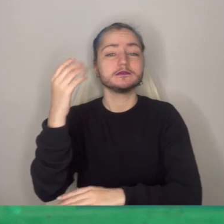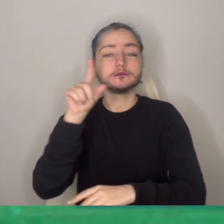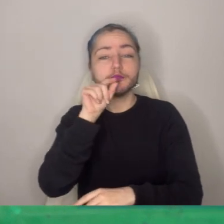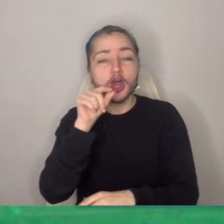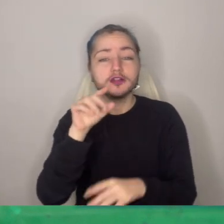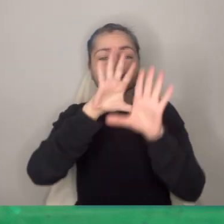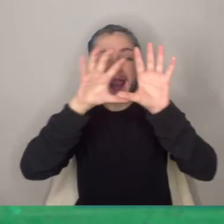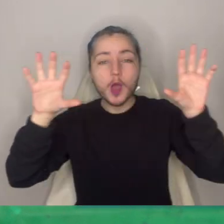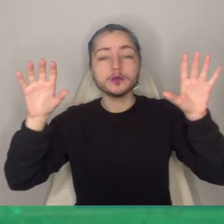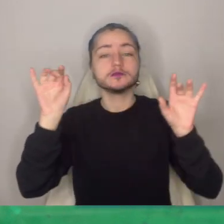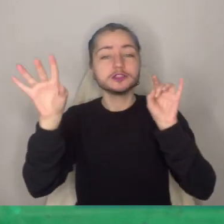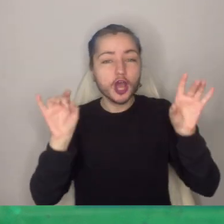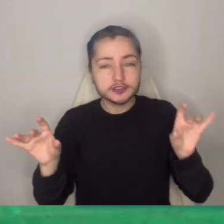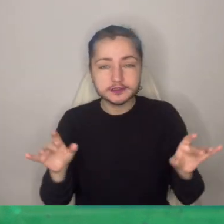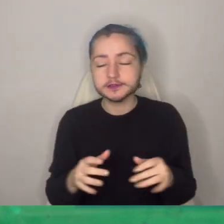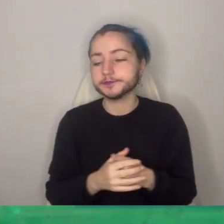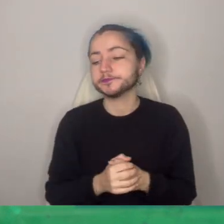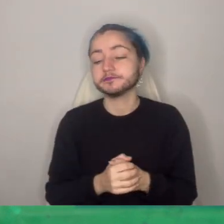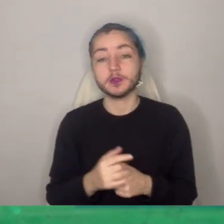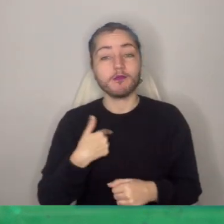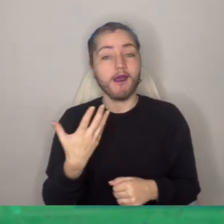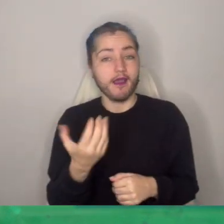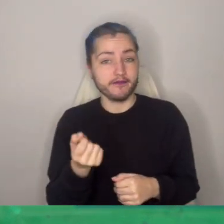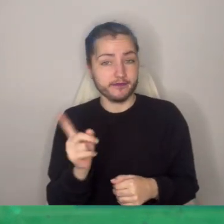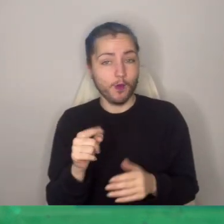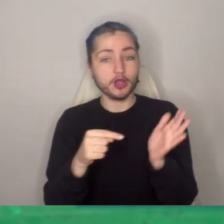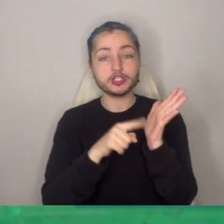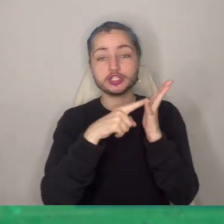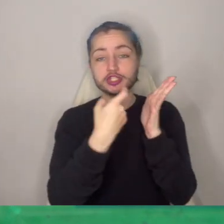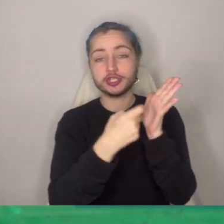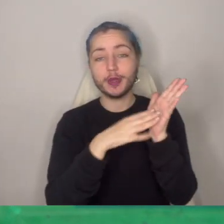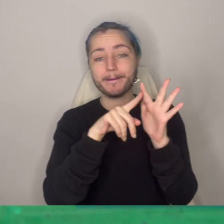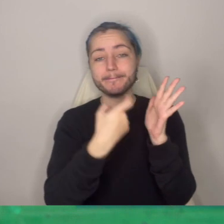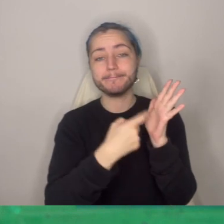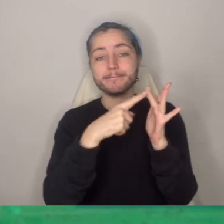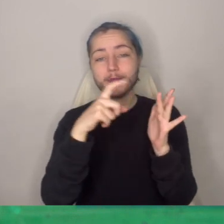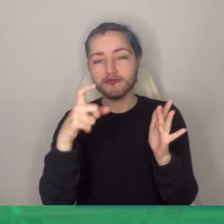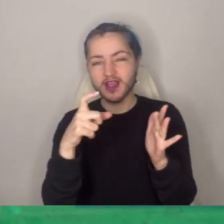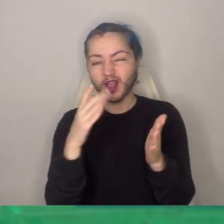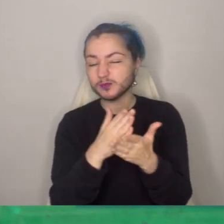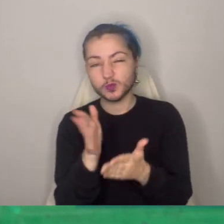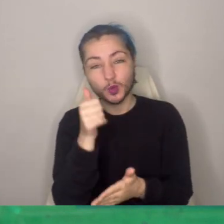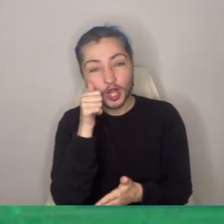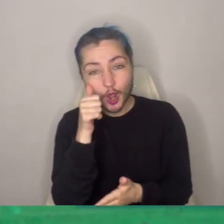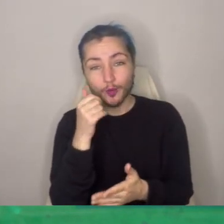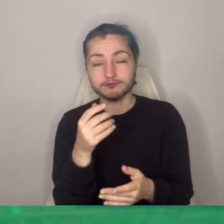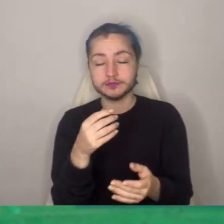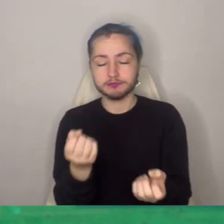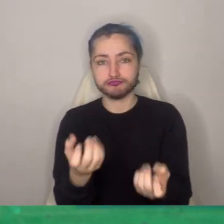got here with me some turmeric, which everyone is probably familiar with. Bright yellow will stain your fingers as